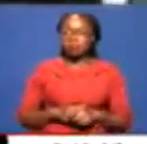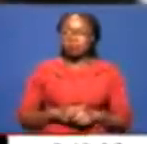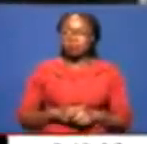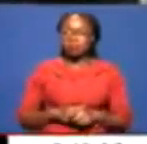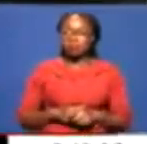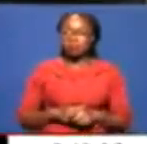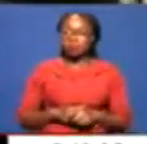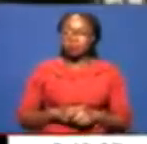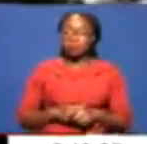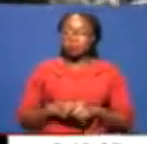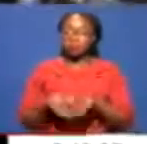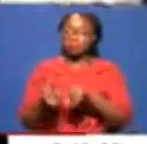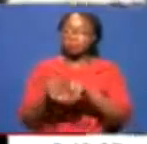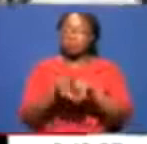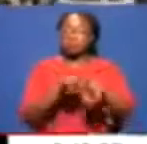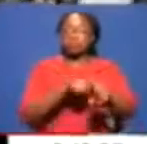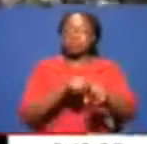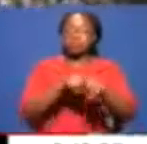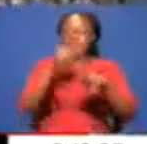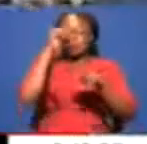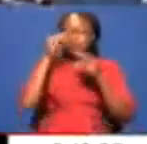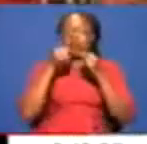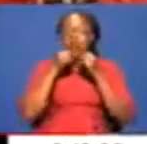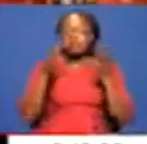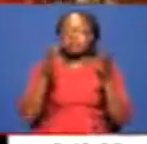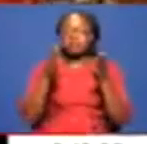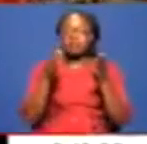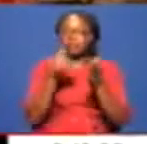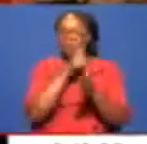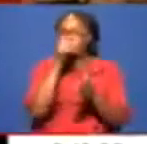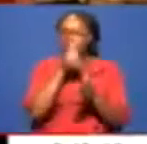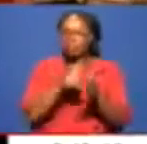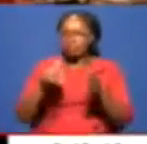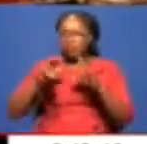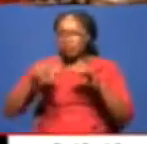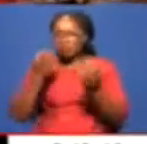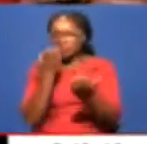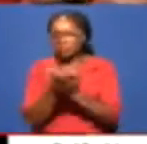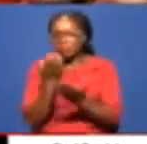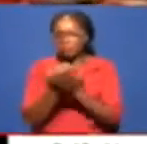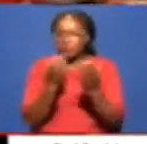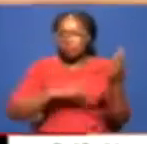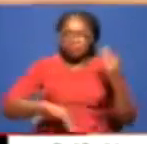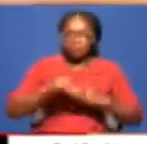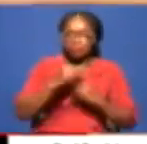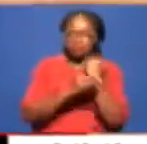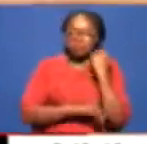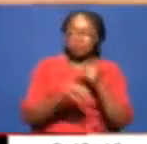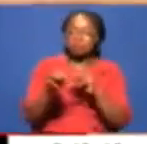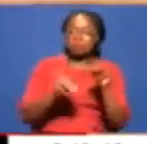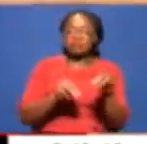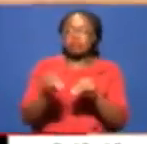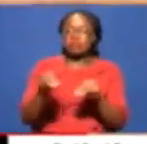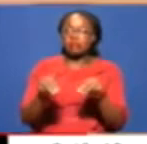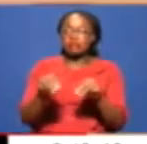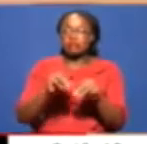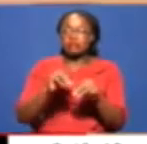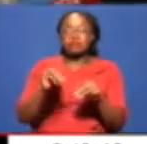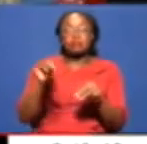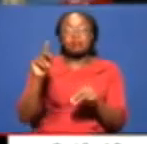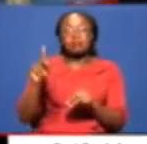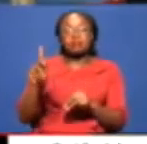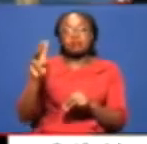Around this time, the government announced that a secret probe had found evidence of corruption and mismanagement in the Kenya Wildlife